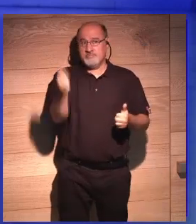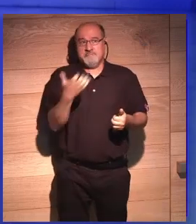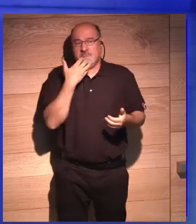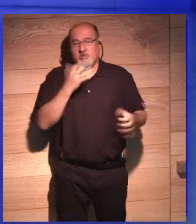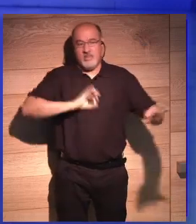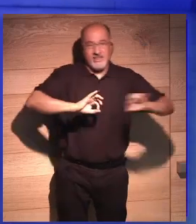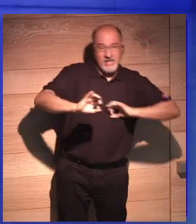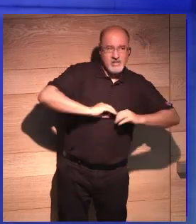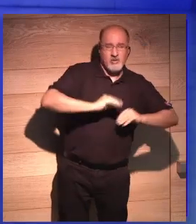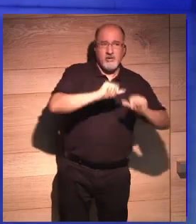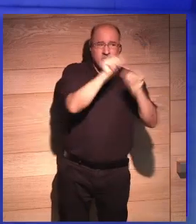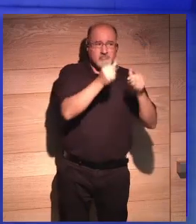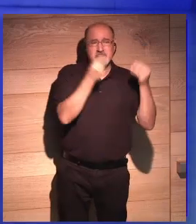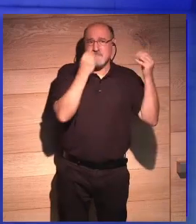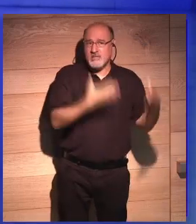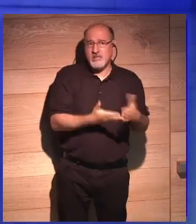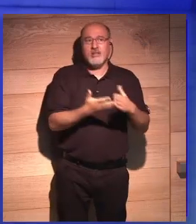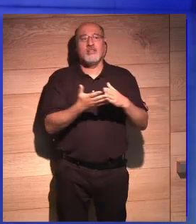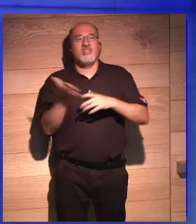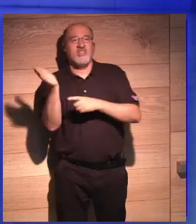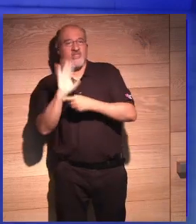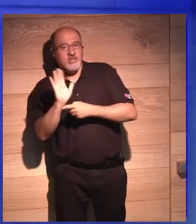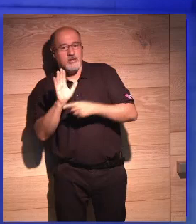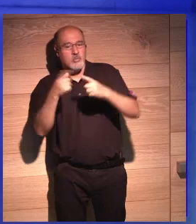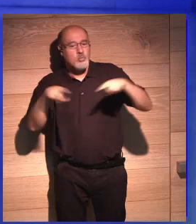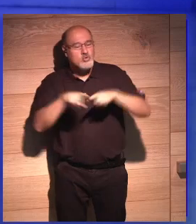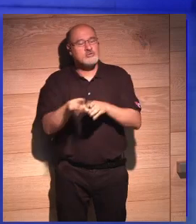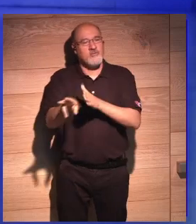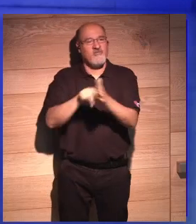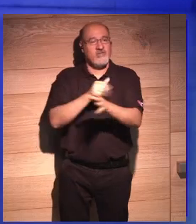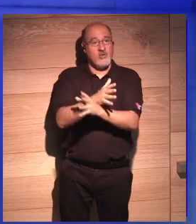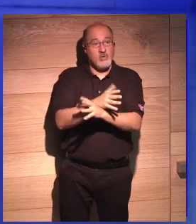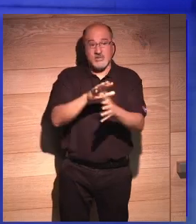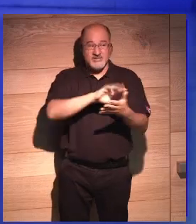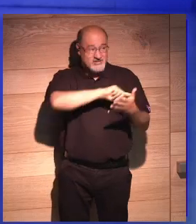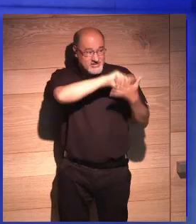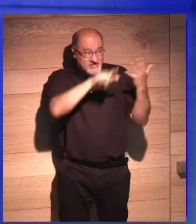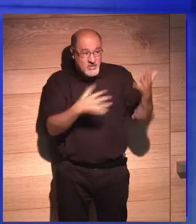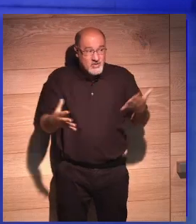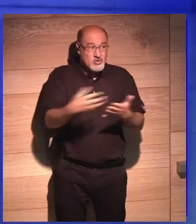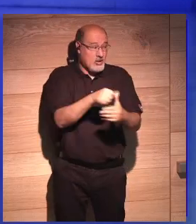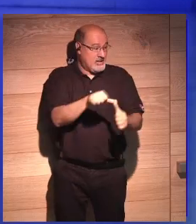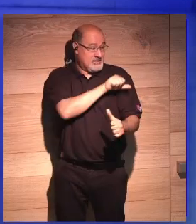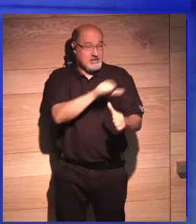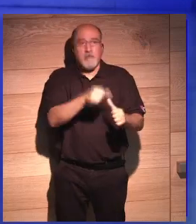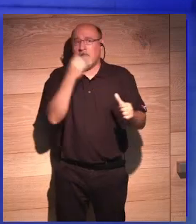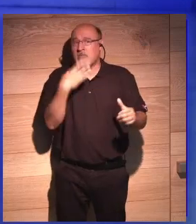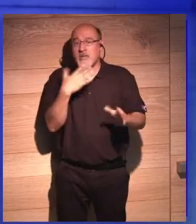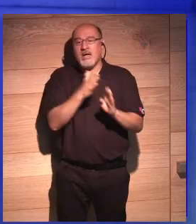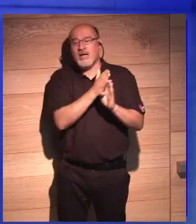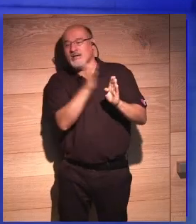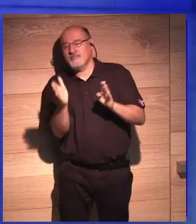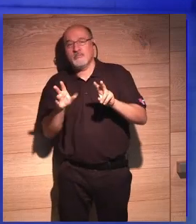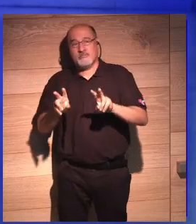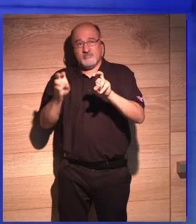music and gaming does brilliantly. But in terms of the use of technology in a multi-sensory